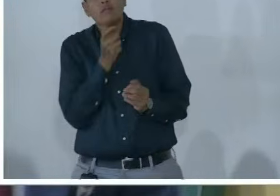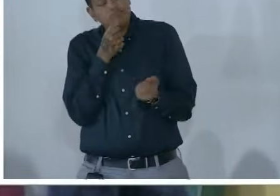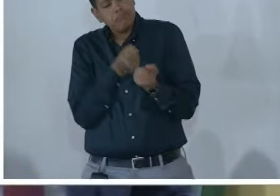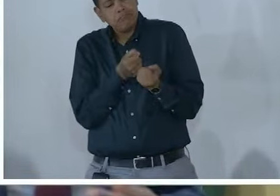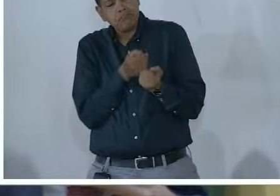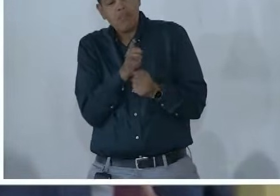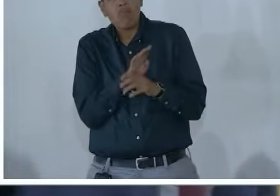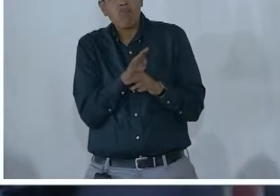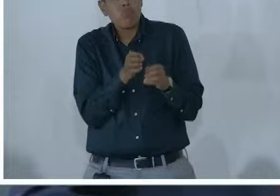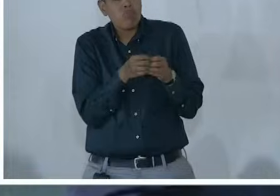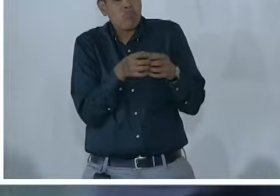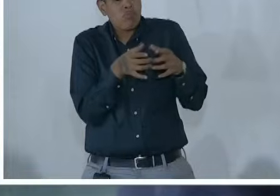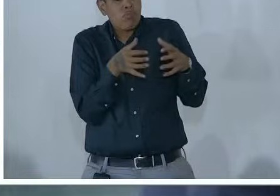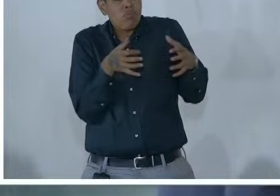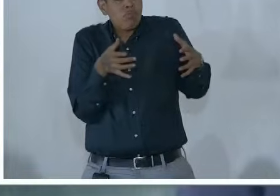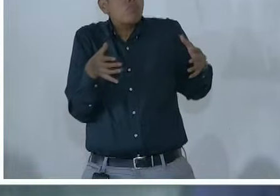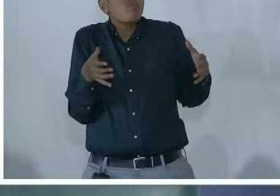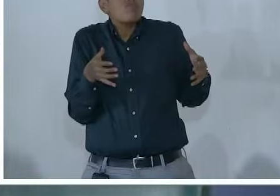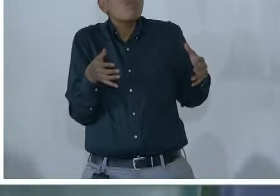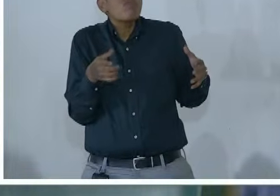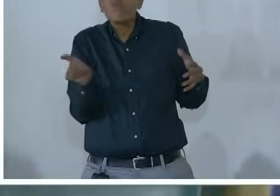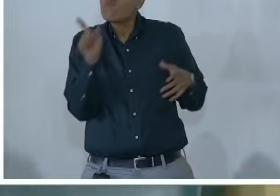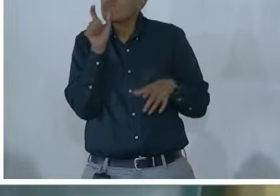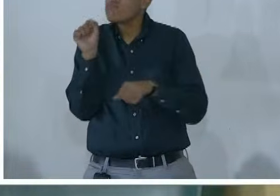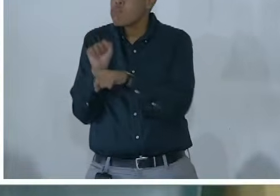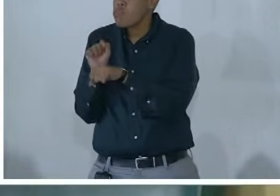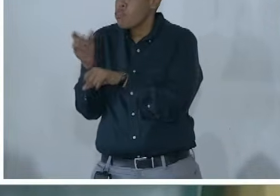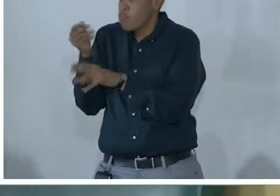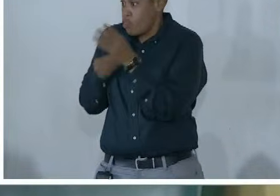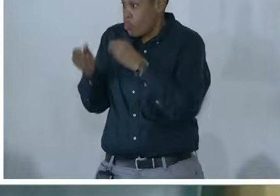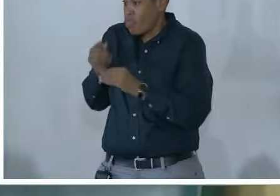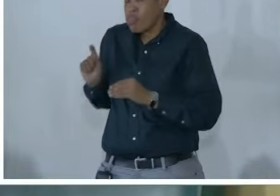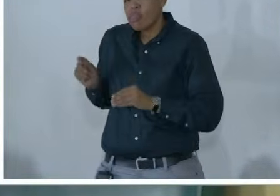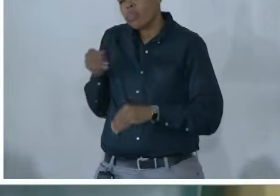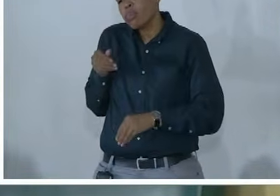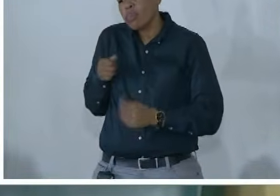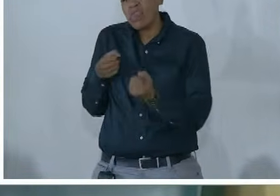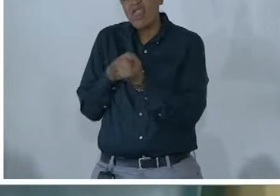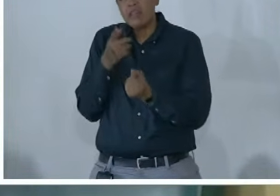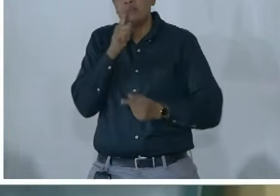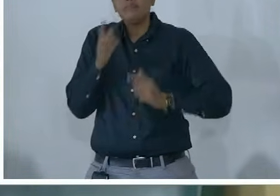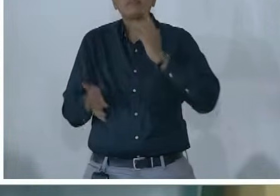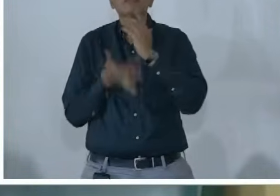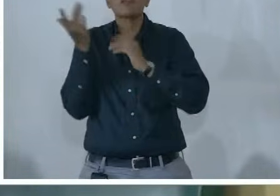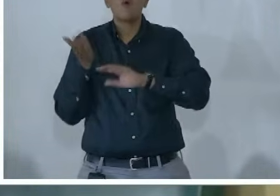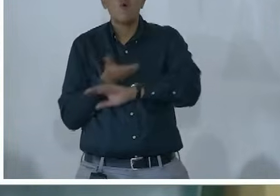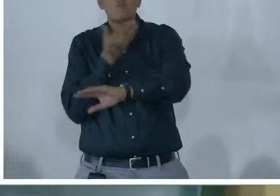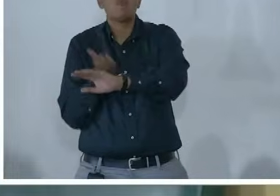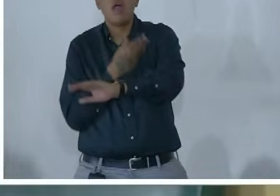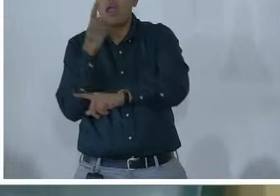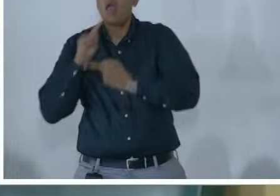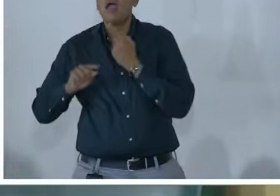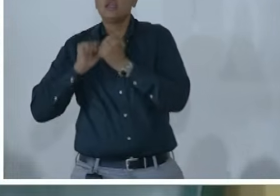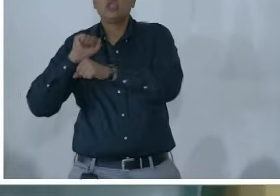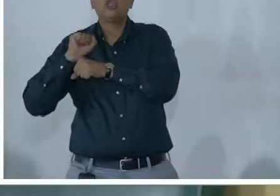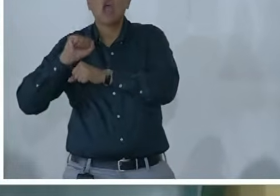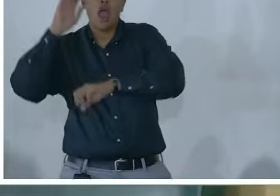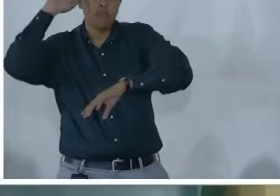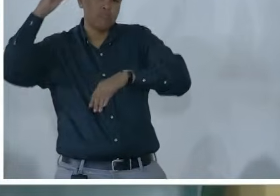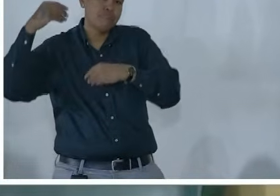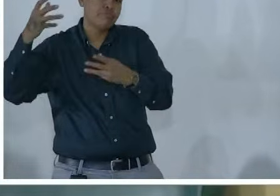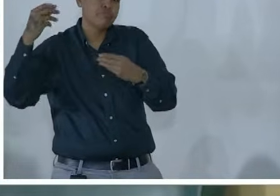support business expansion, working capital needs, technology upgrades, and job